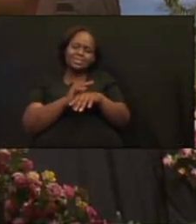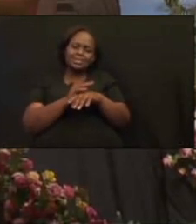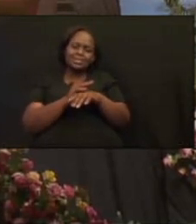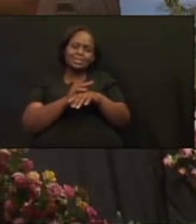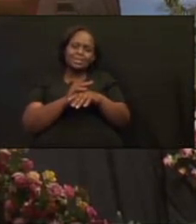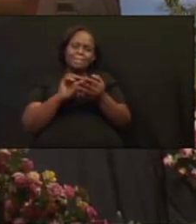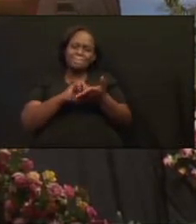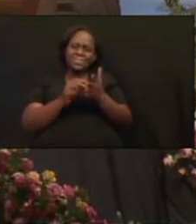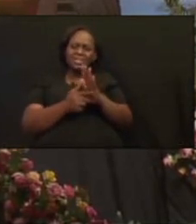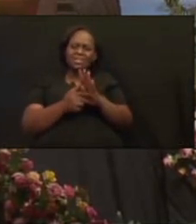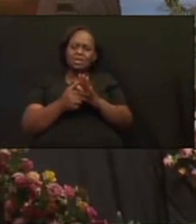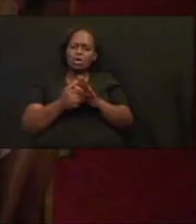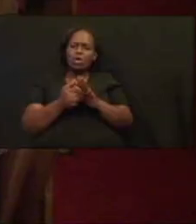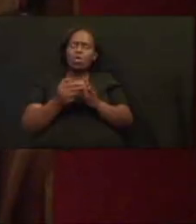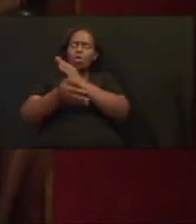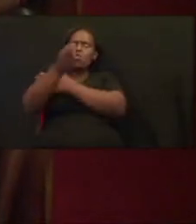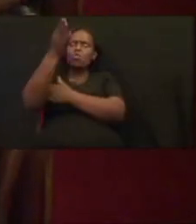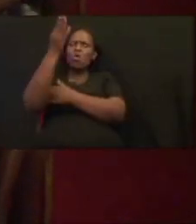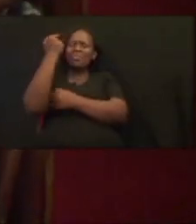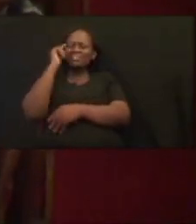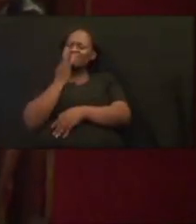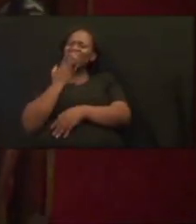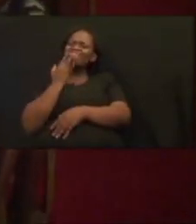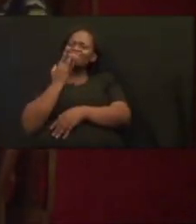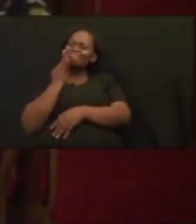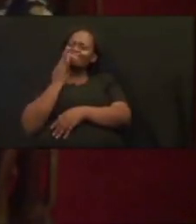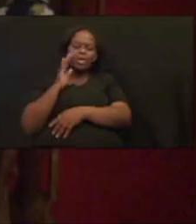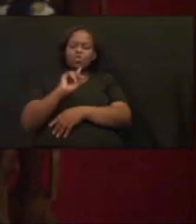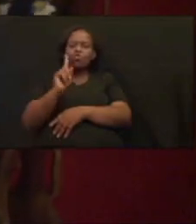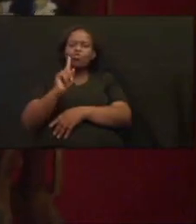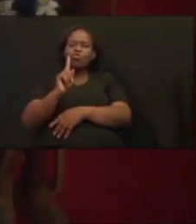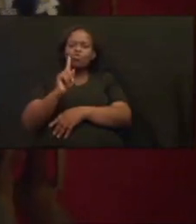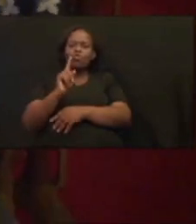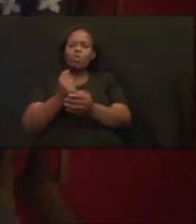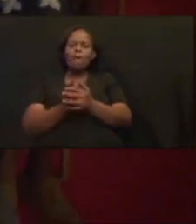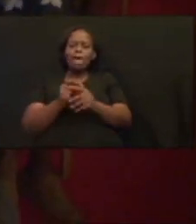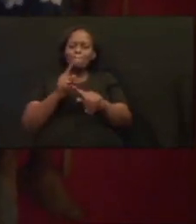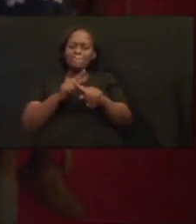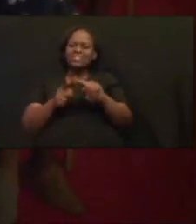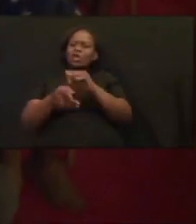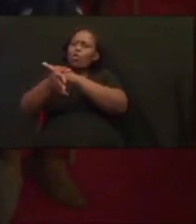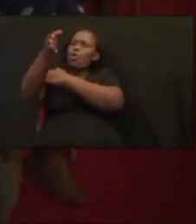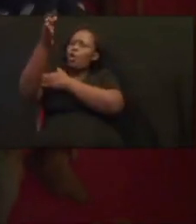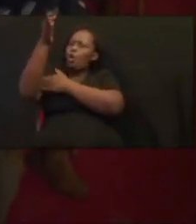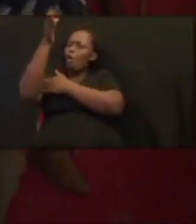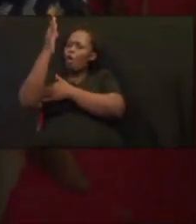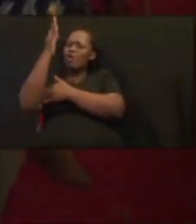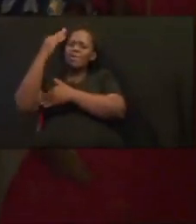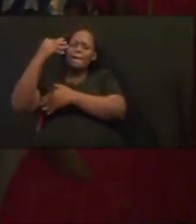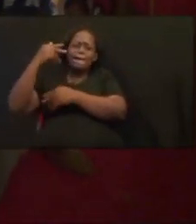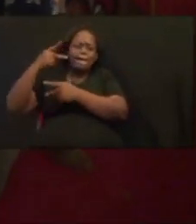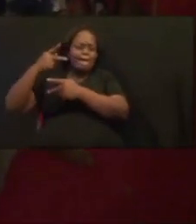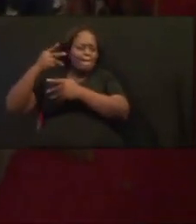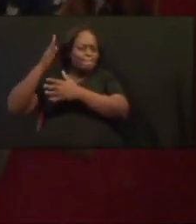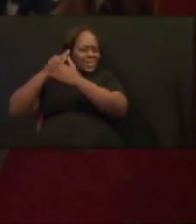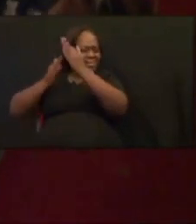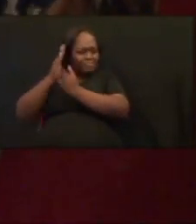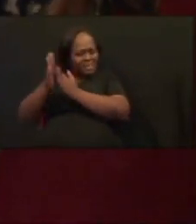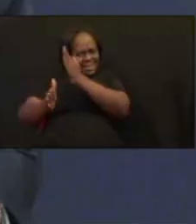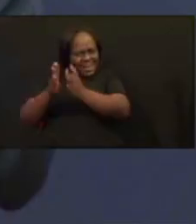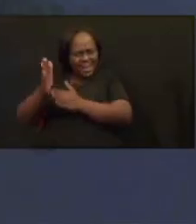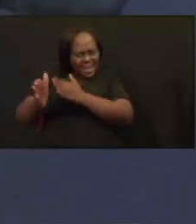just say, wow, you've arrived. There was a preparation. A body hast thou prepared for me. There was a